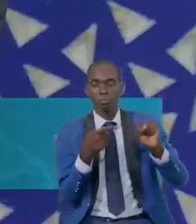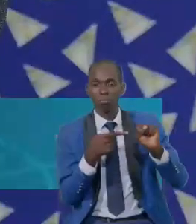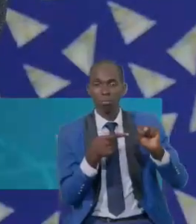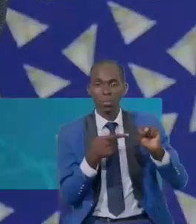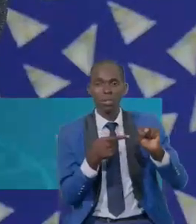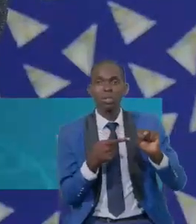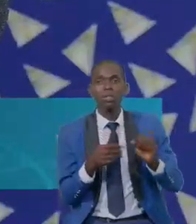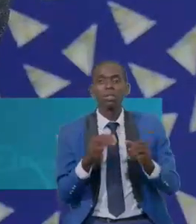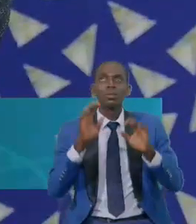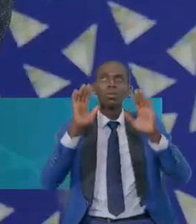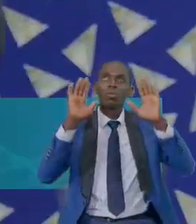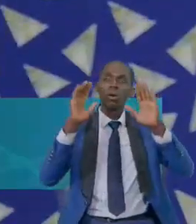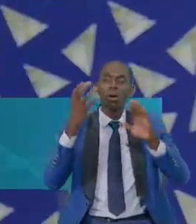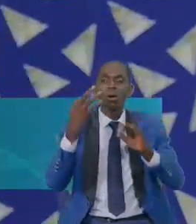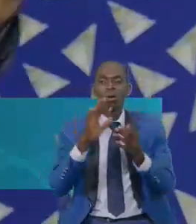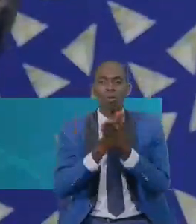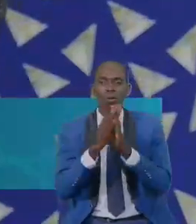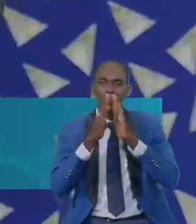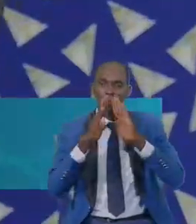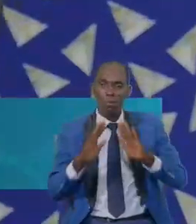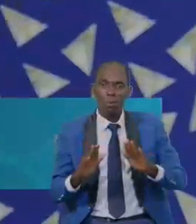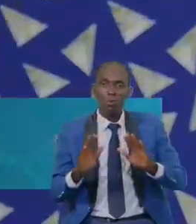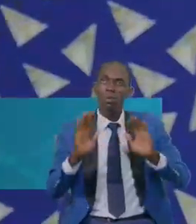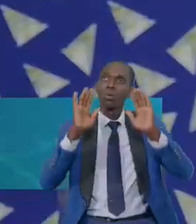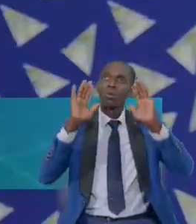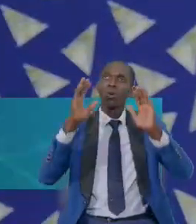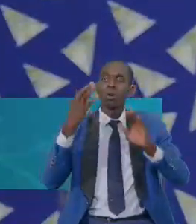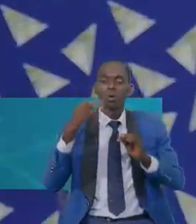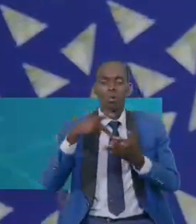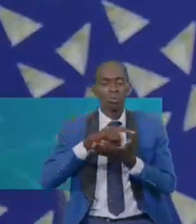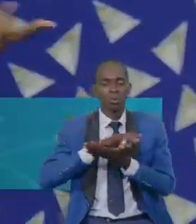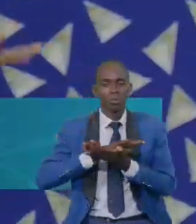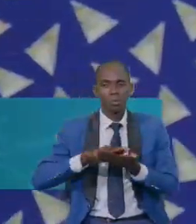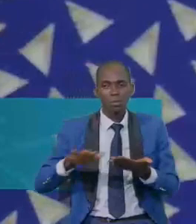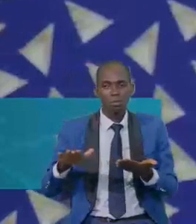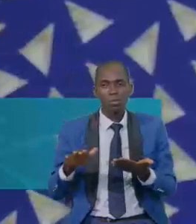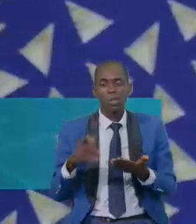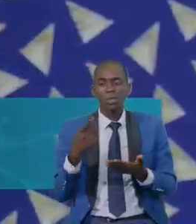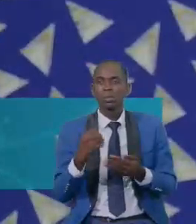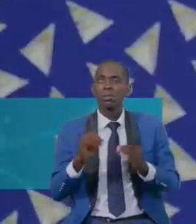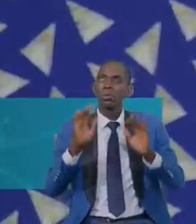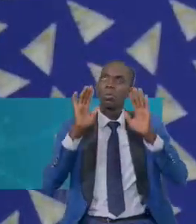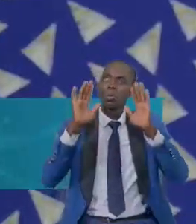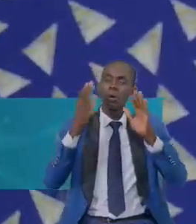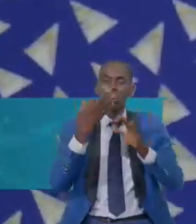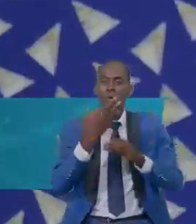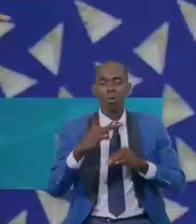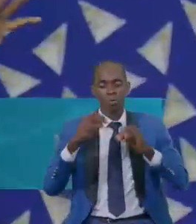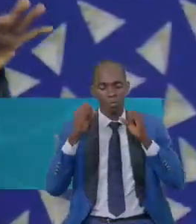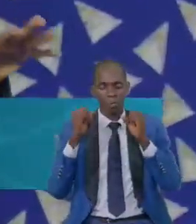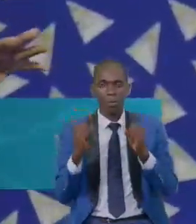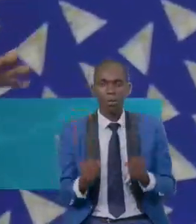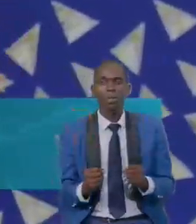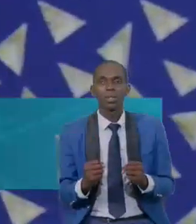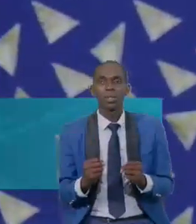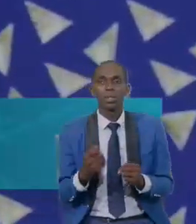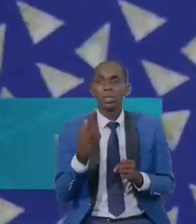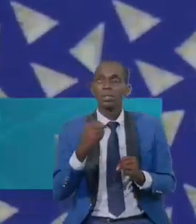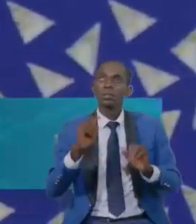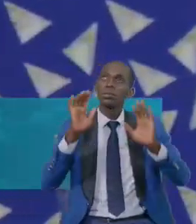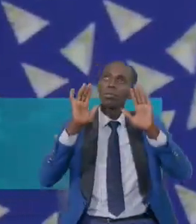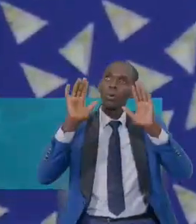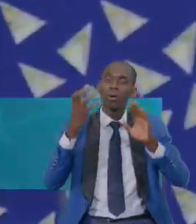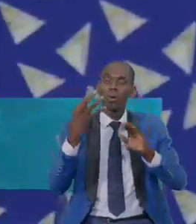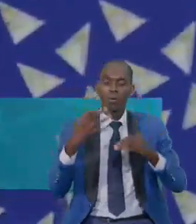of peace. The wonder of purity. The wonder of power. The wonder of